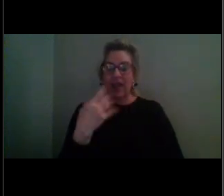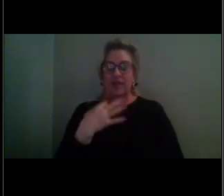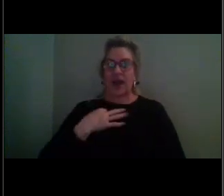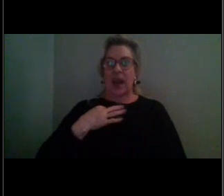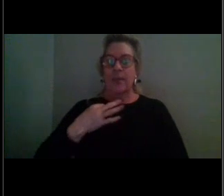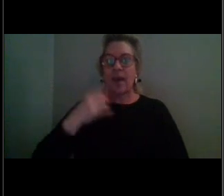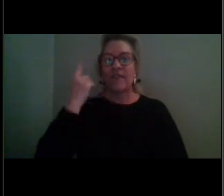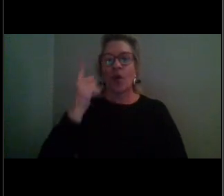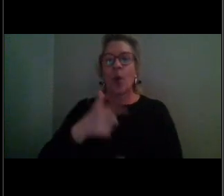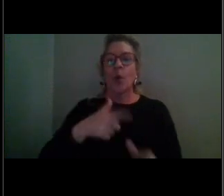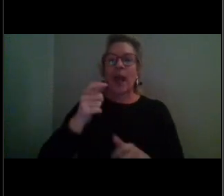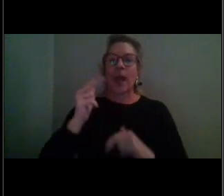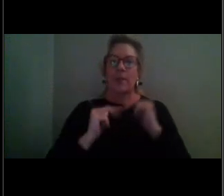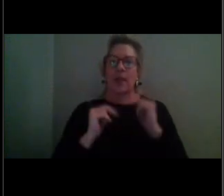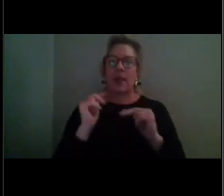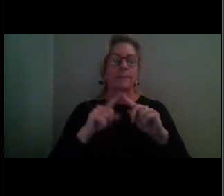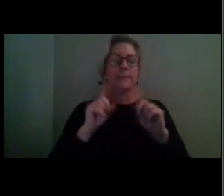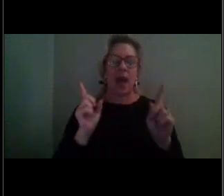builds, but